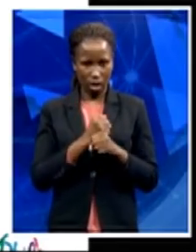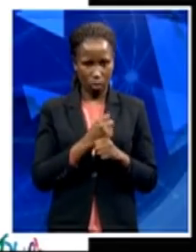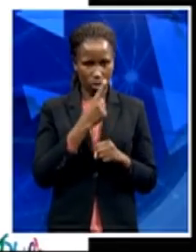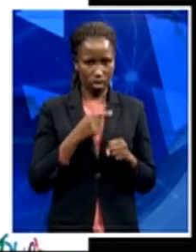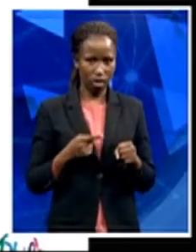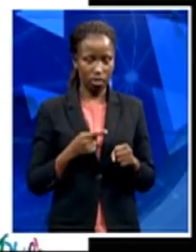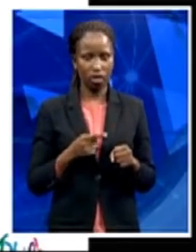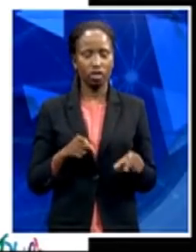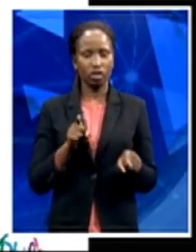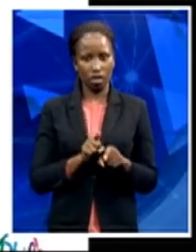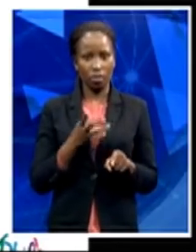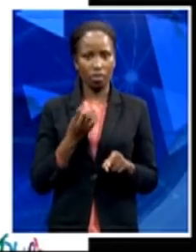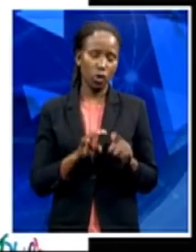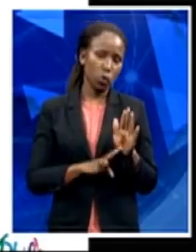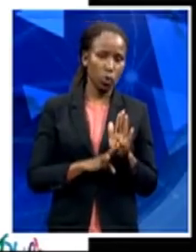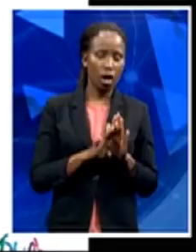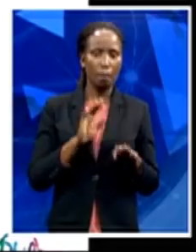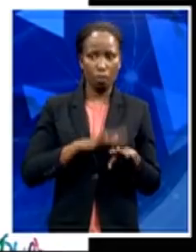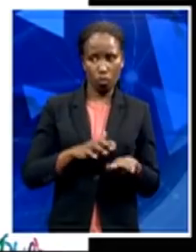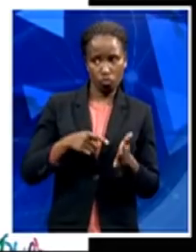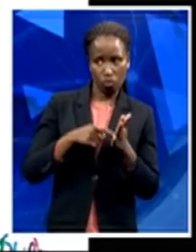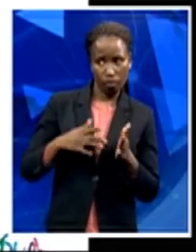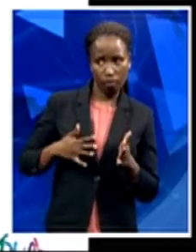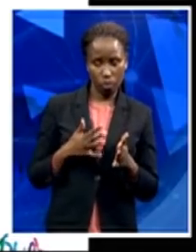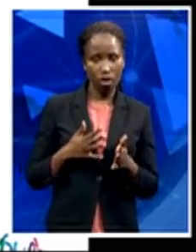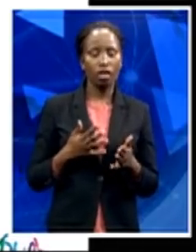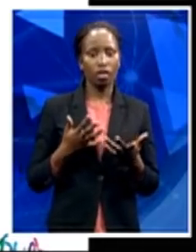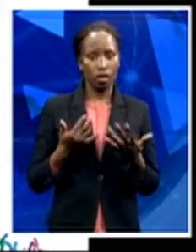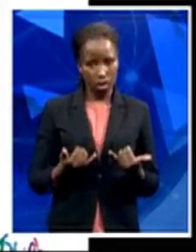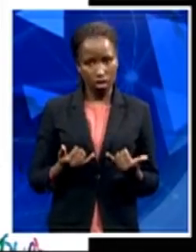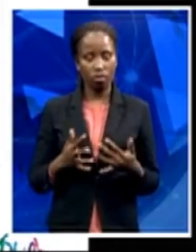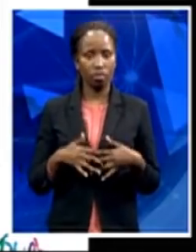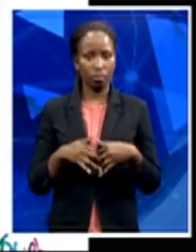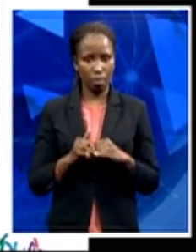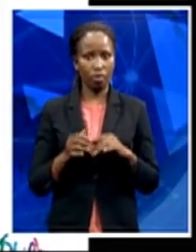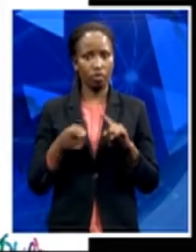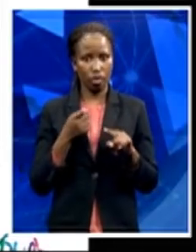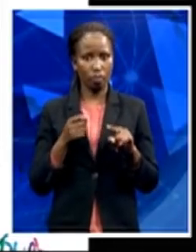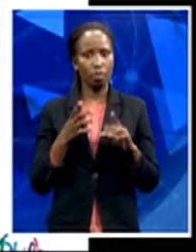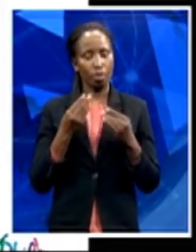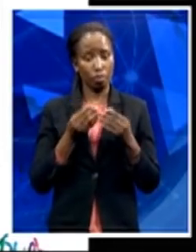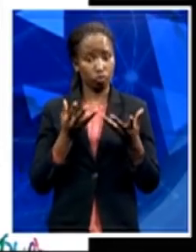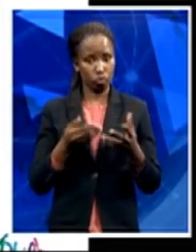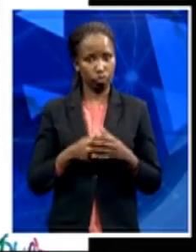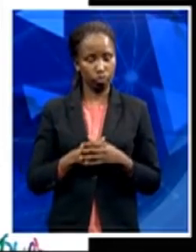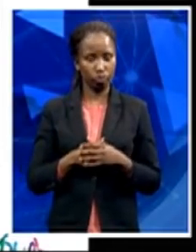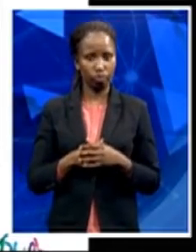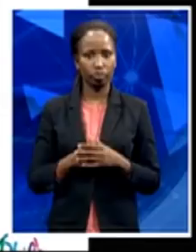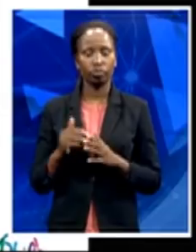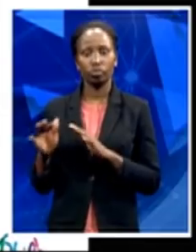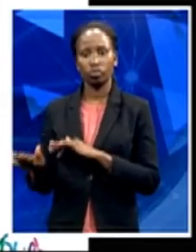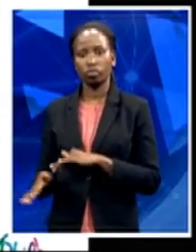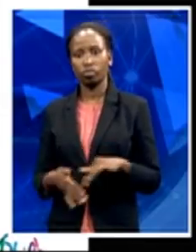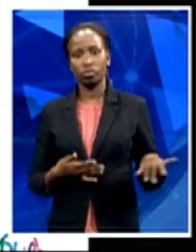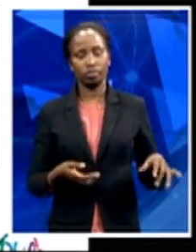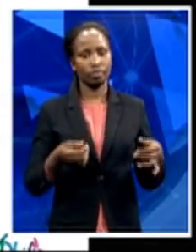requirements, and it's now stabilizing at that figure. Next slide, please. In terms of our